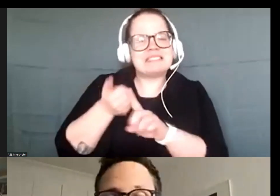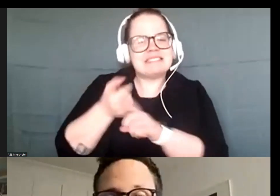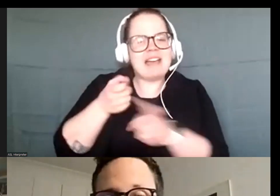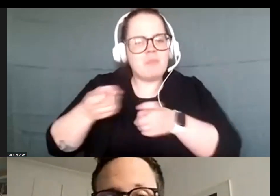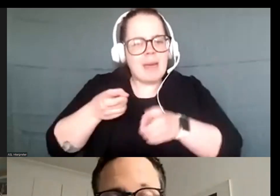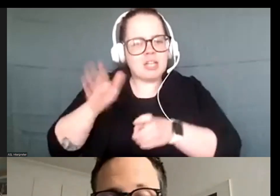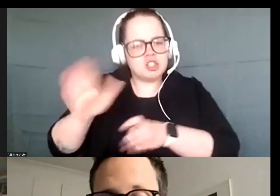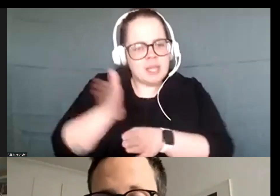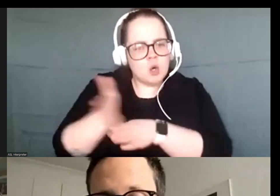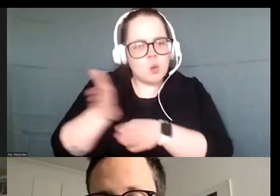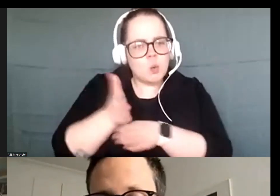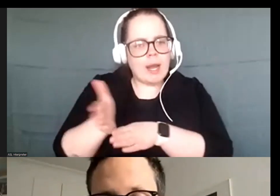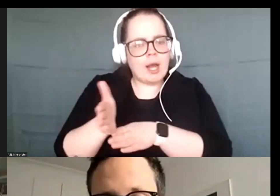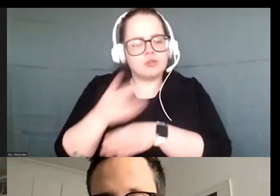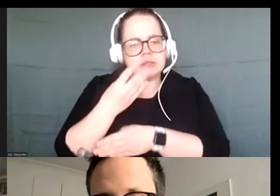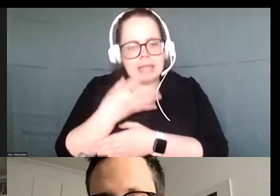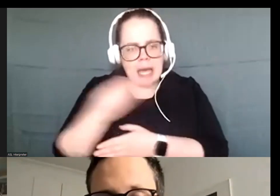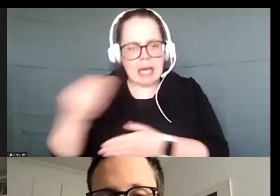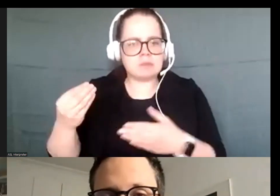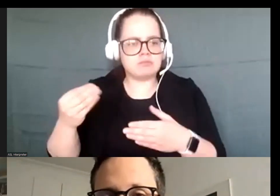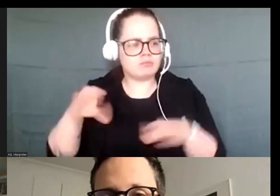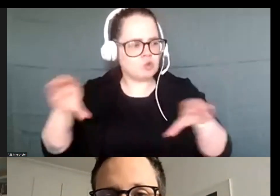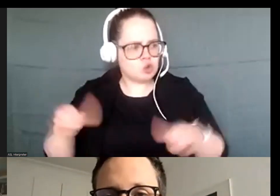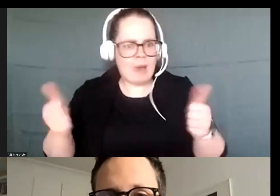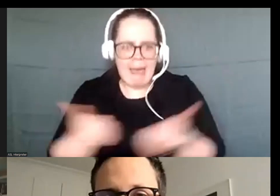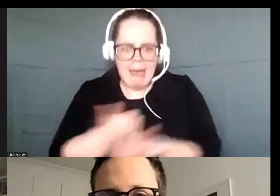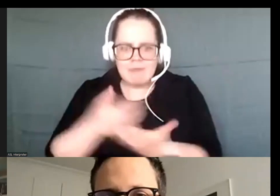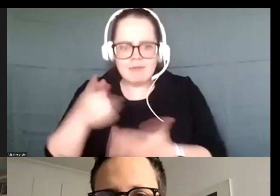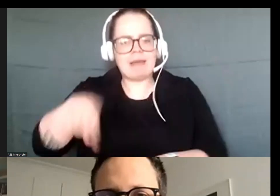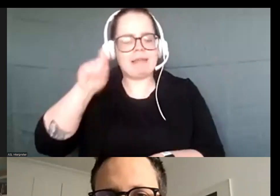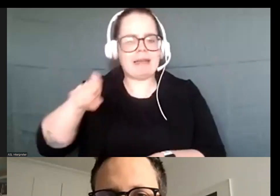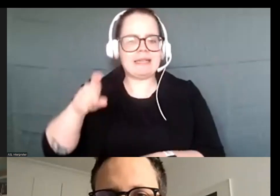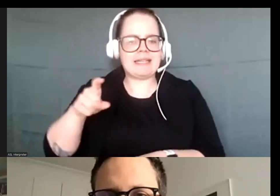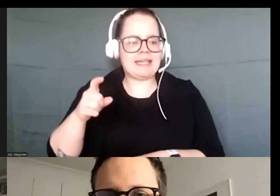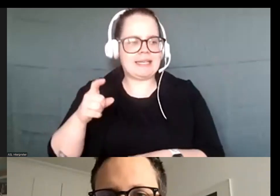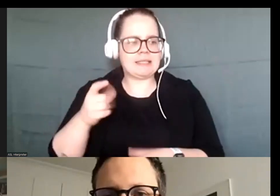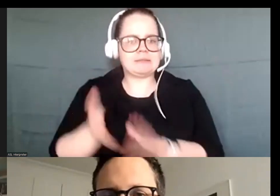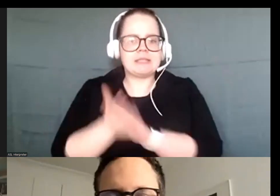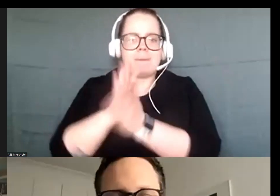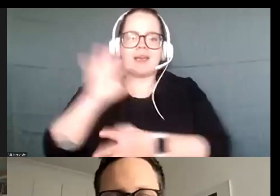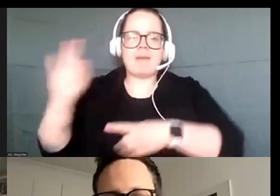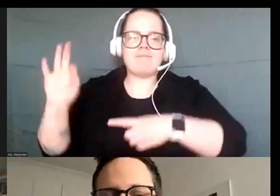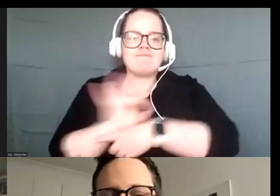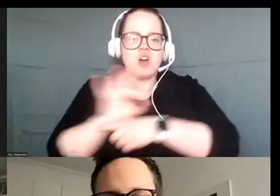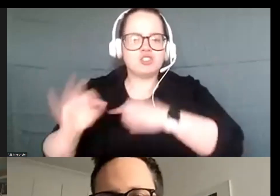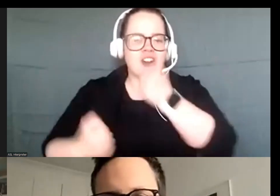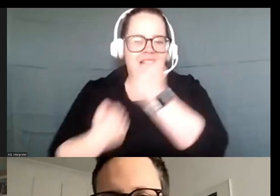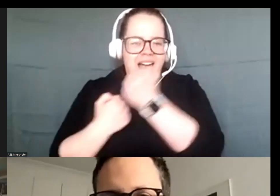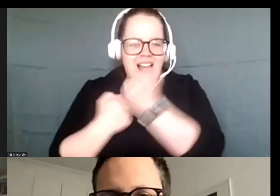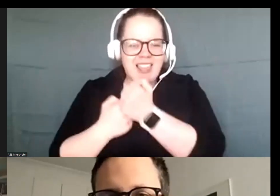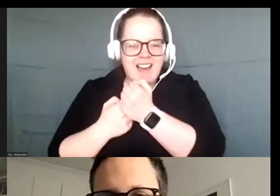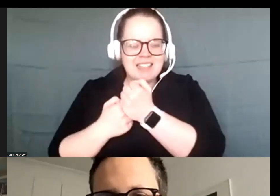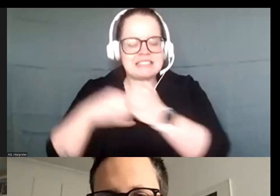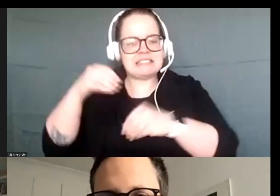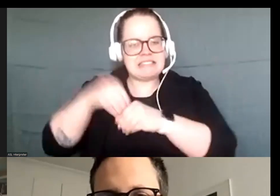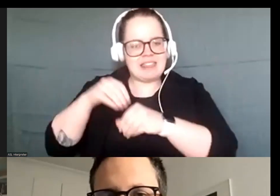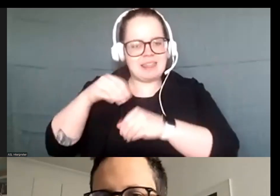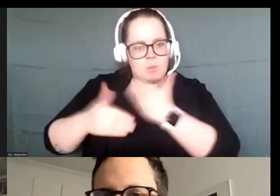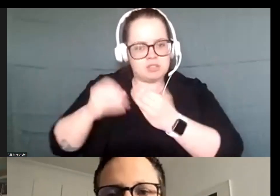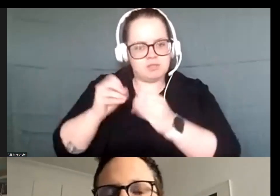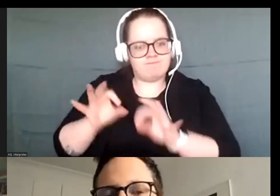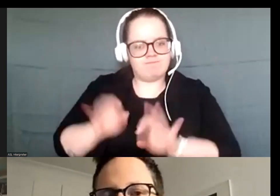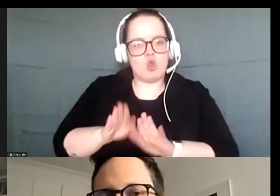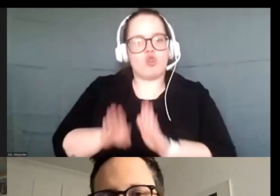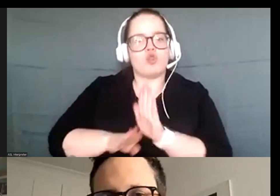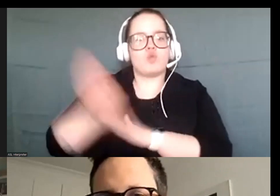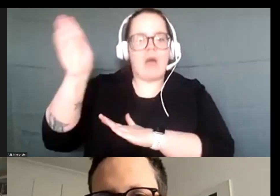that they need to do to be functional allies in the process of thriving in this business with